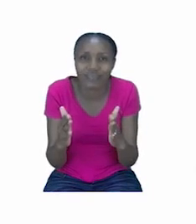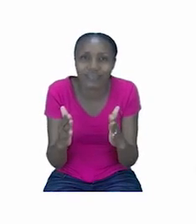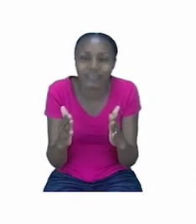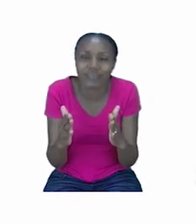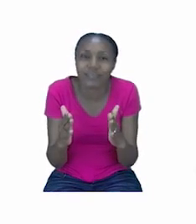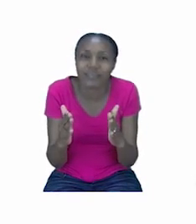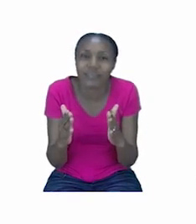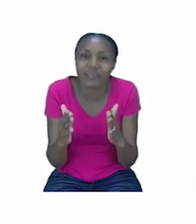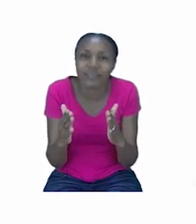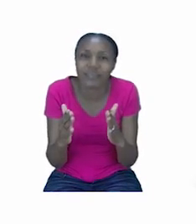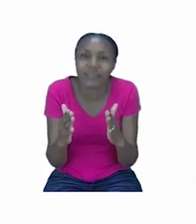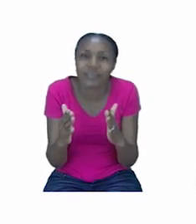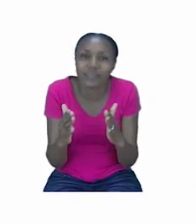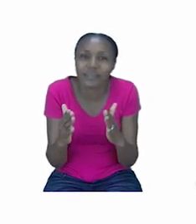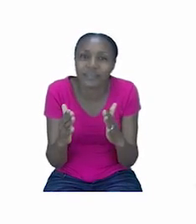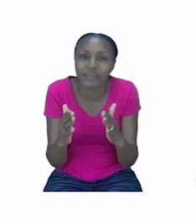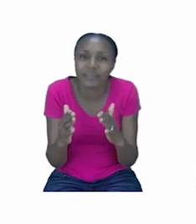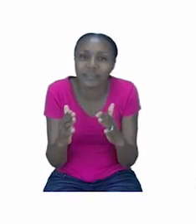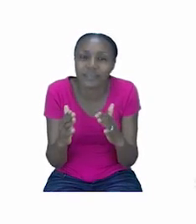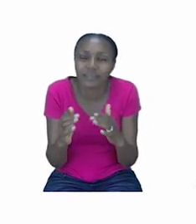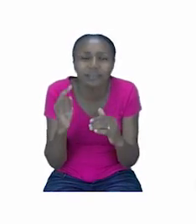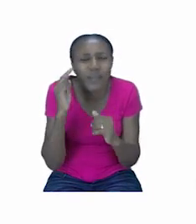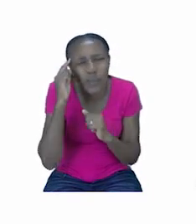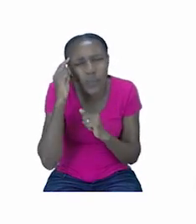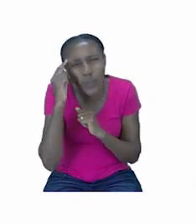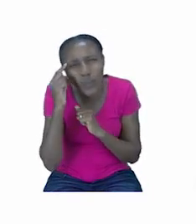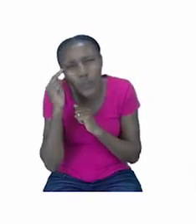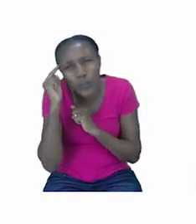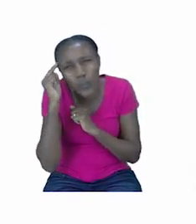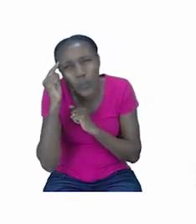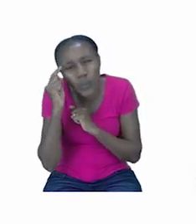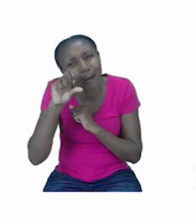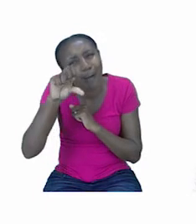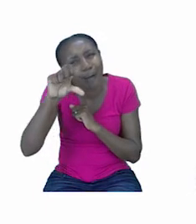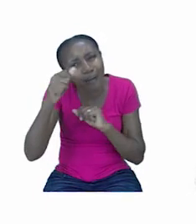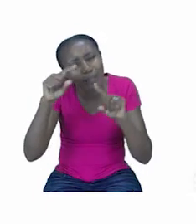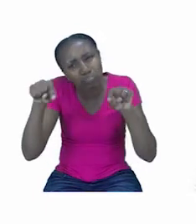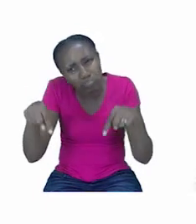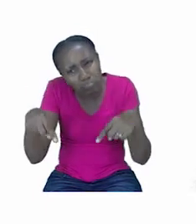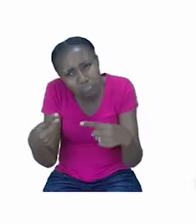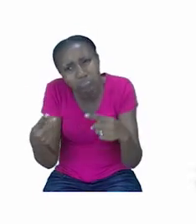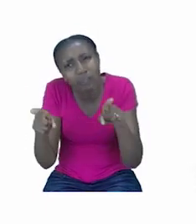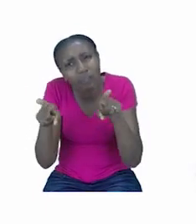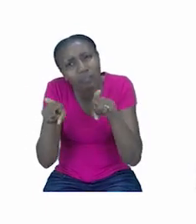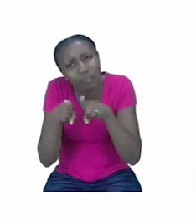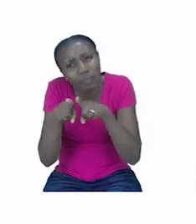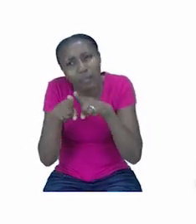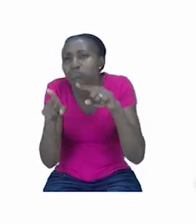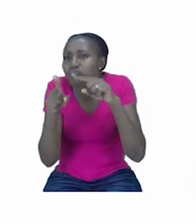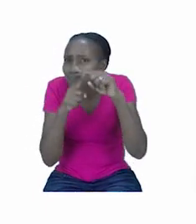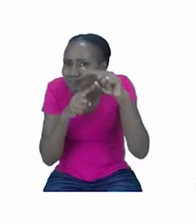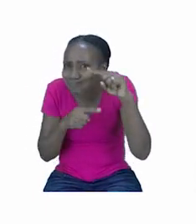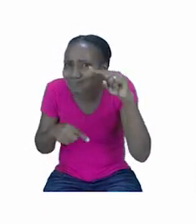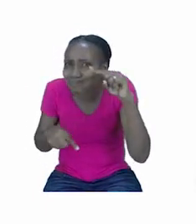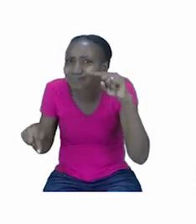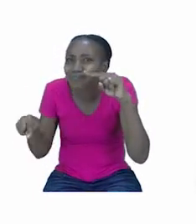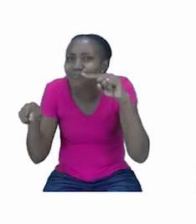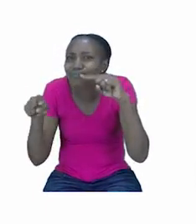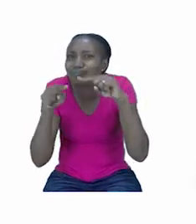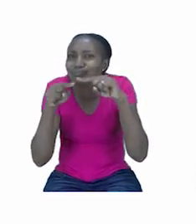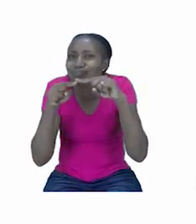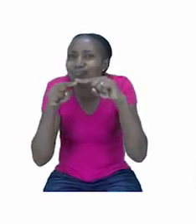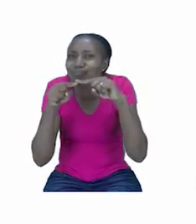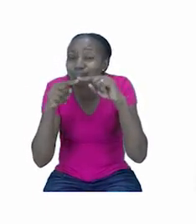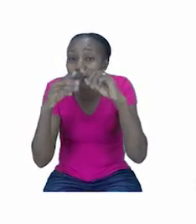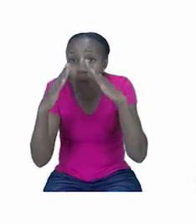exercise, you are going to think of other things that are in your